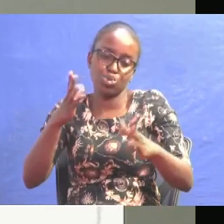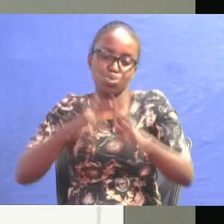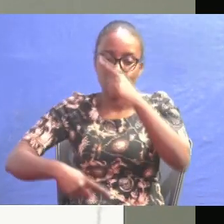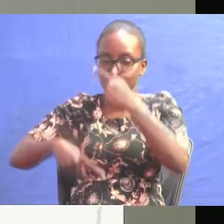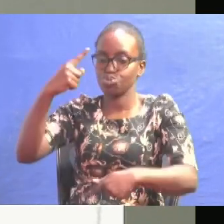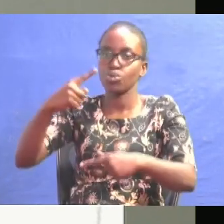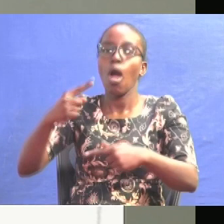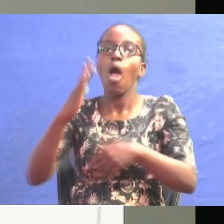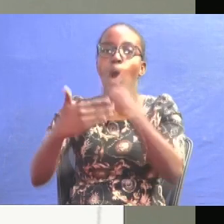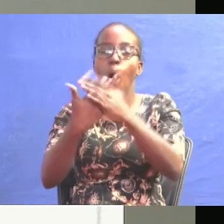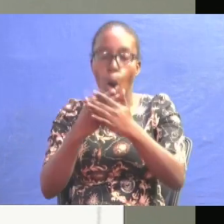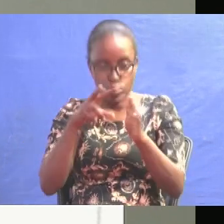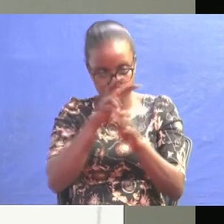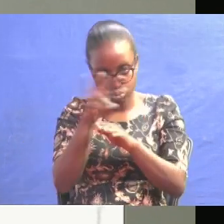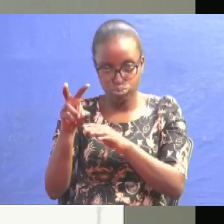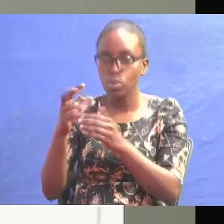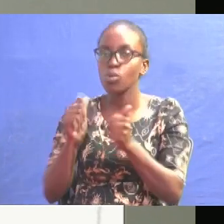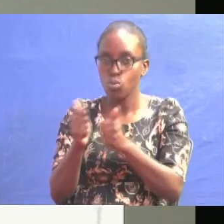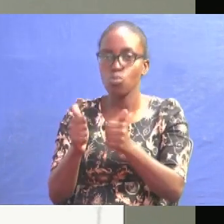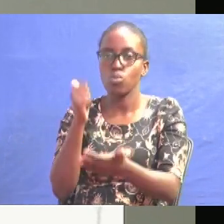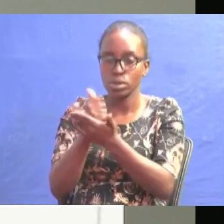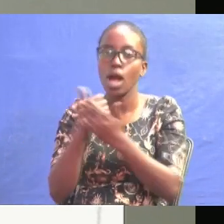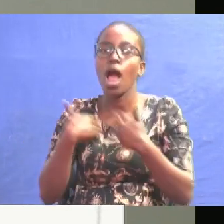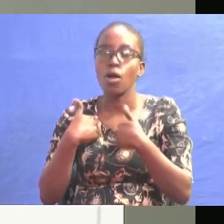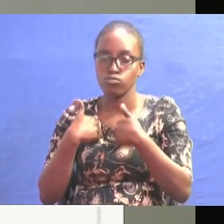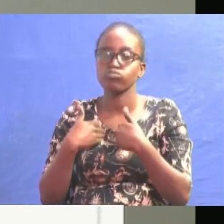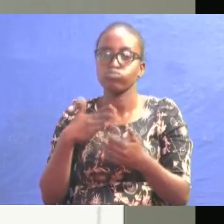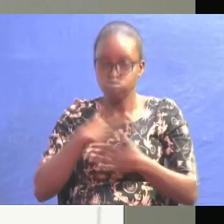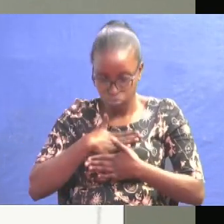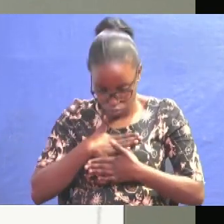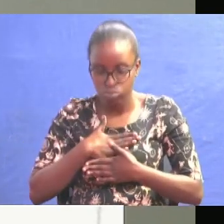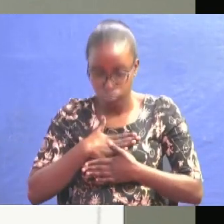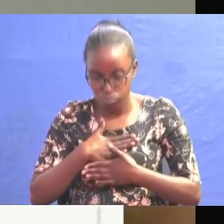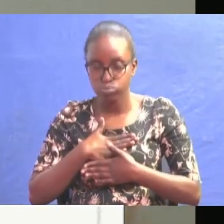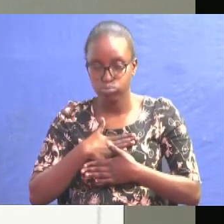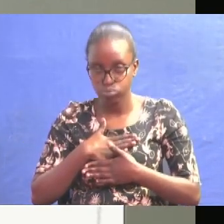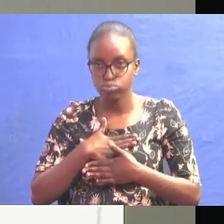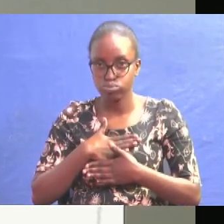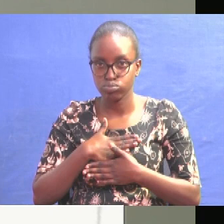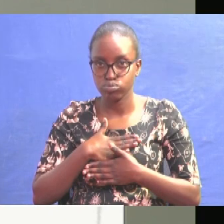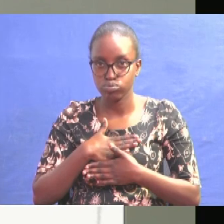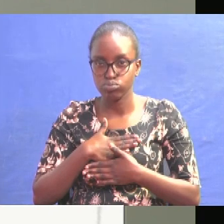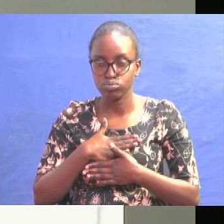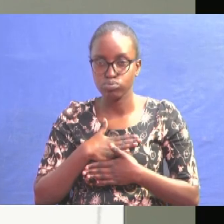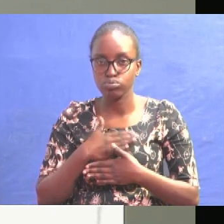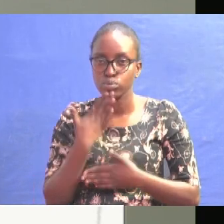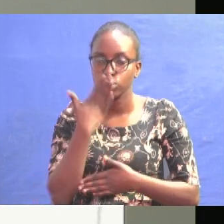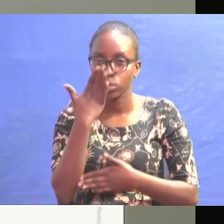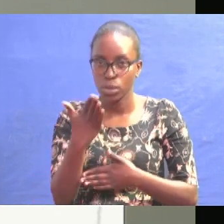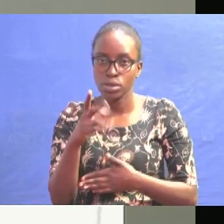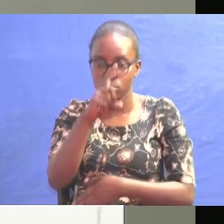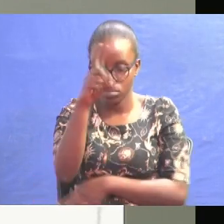take also initiative so that they can have an ownership to claim for their seat. All right. Now, back to maybe answer what you have just asked right